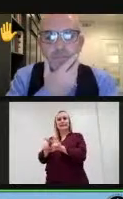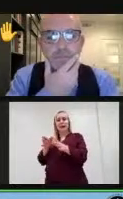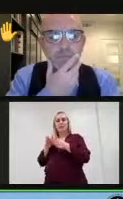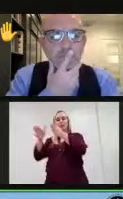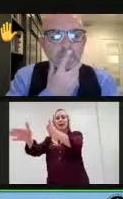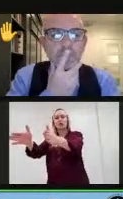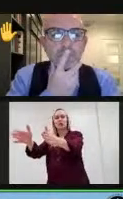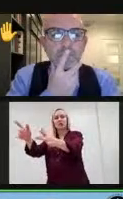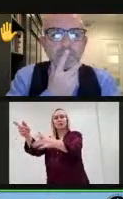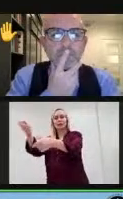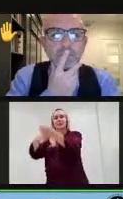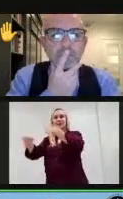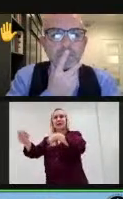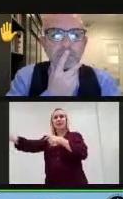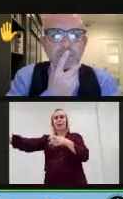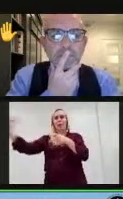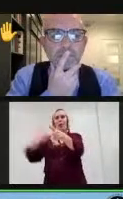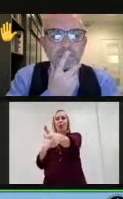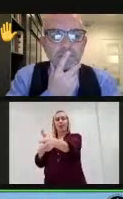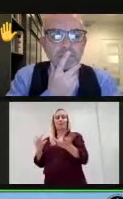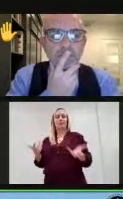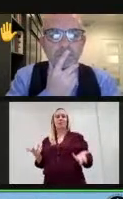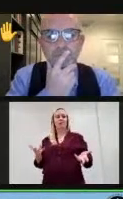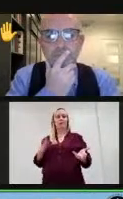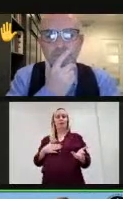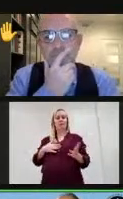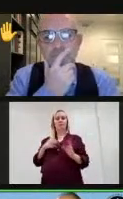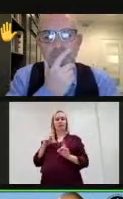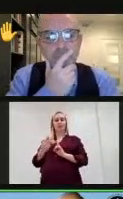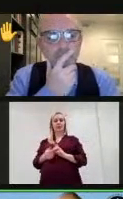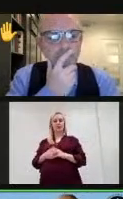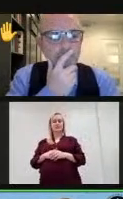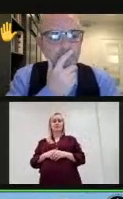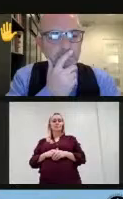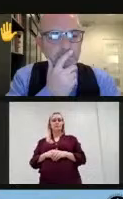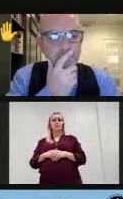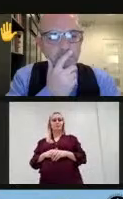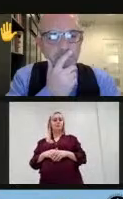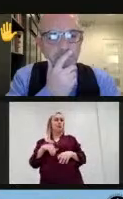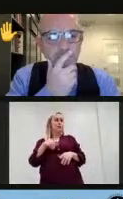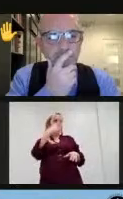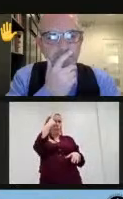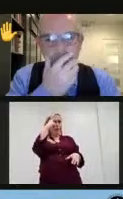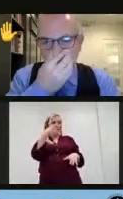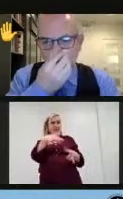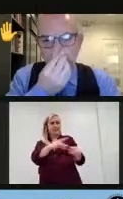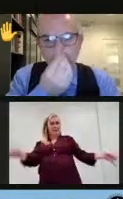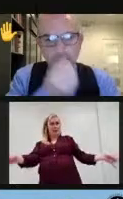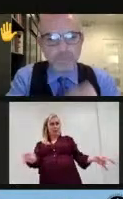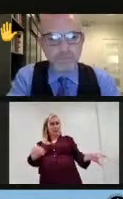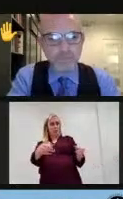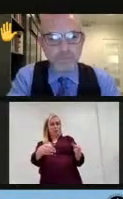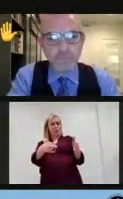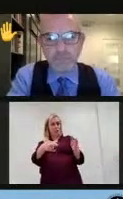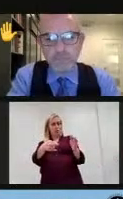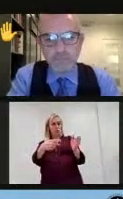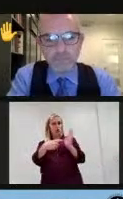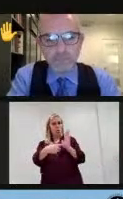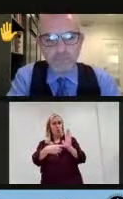saying one is more, one is less. That's how I like to see. And do you think this statement now reflects what you just